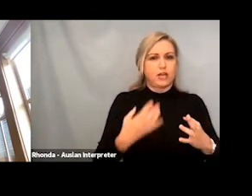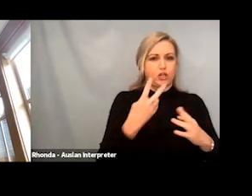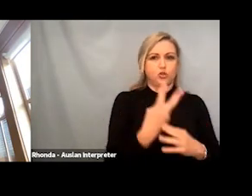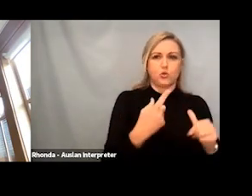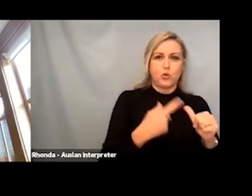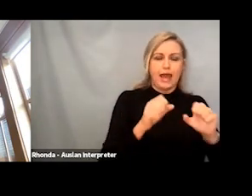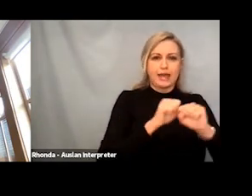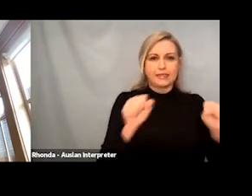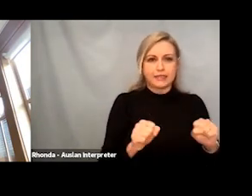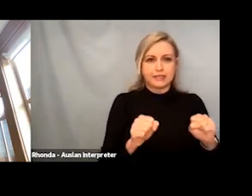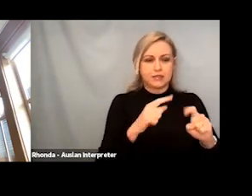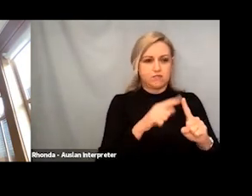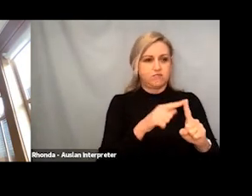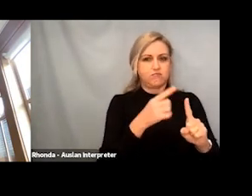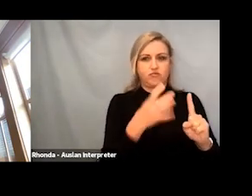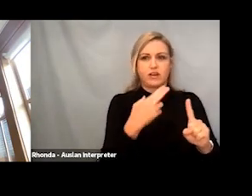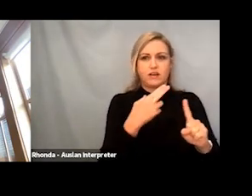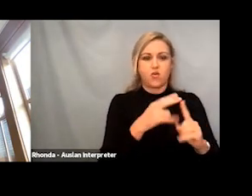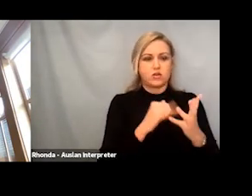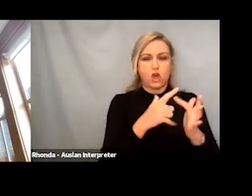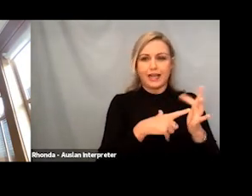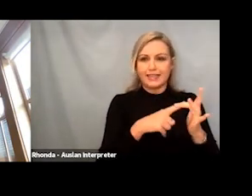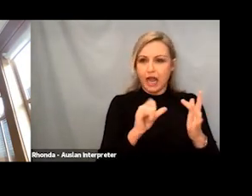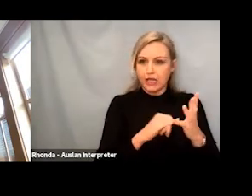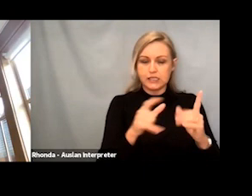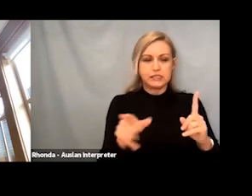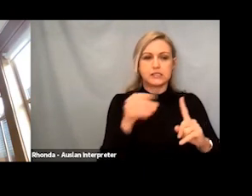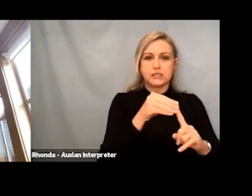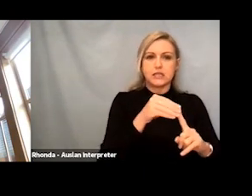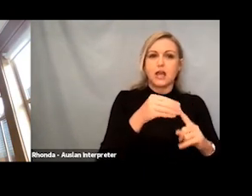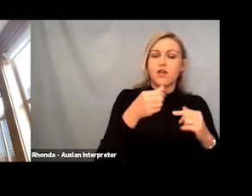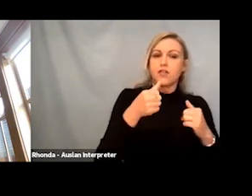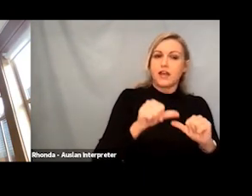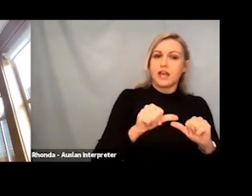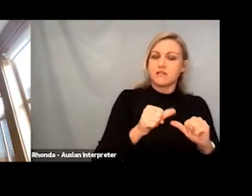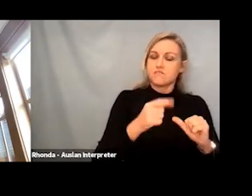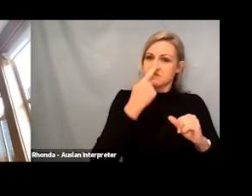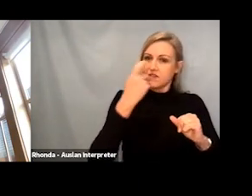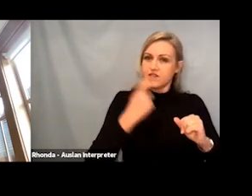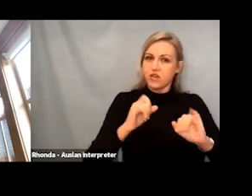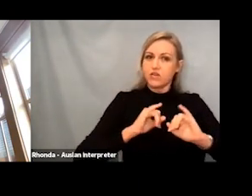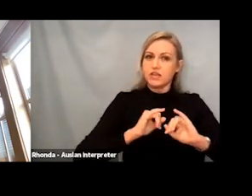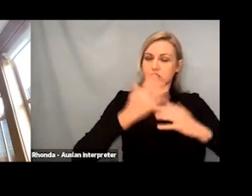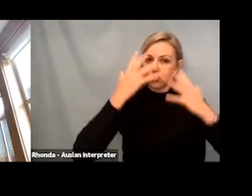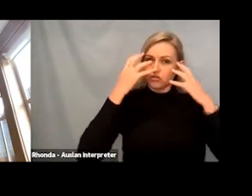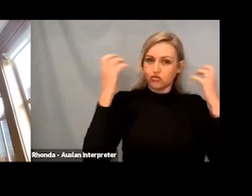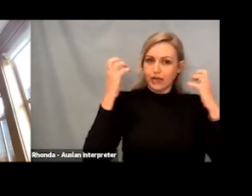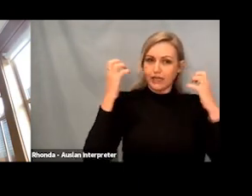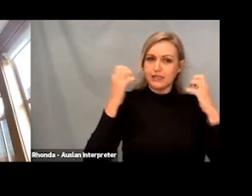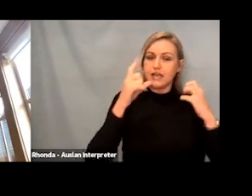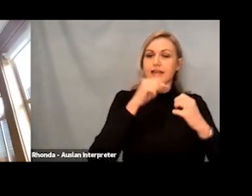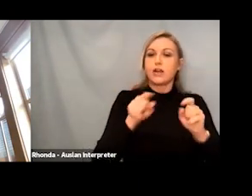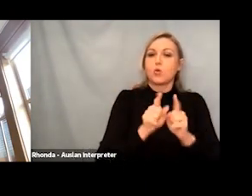hijacked by psychedelics, and then the acute stress being the most reliable way to release the endogenous ligand